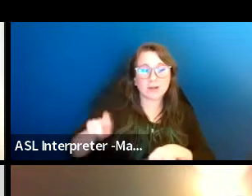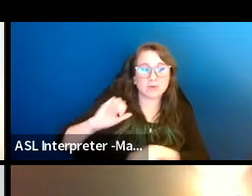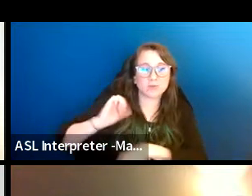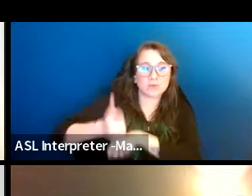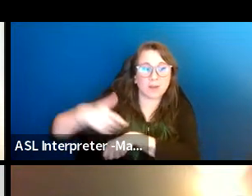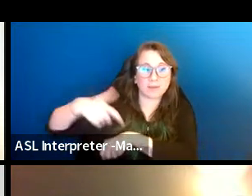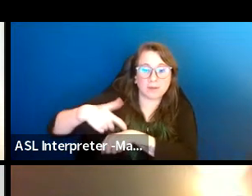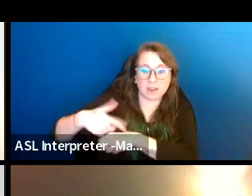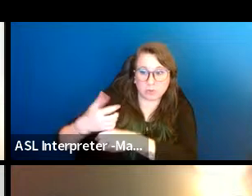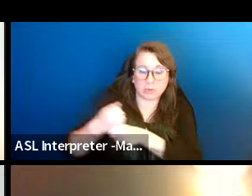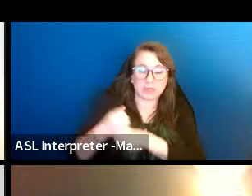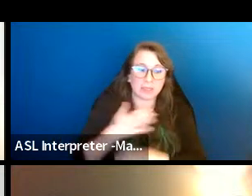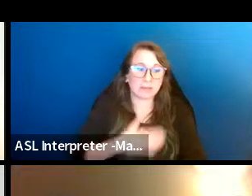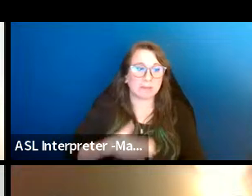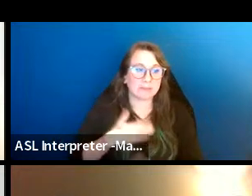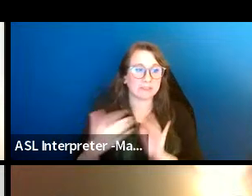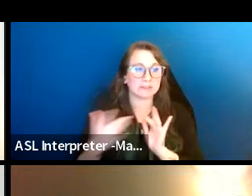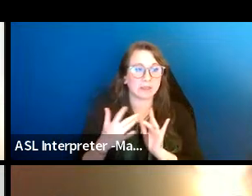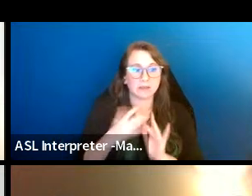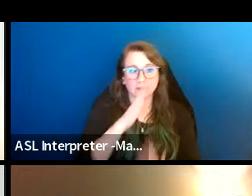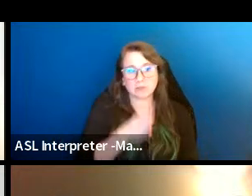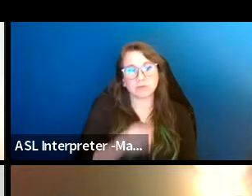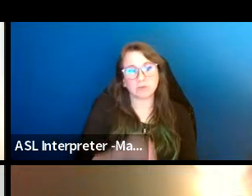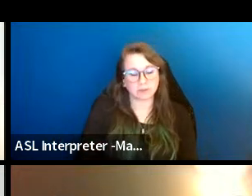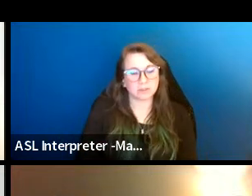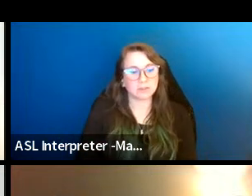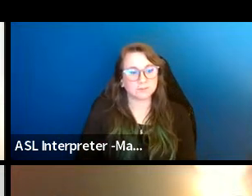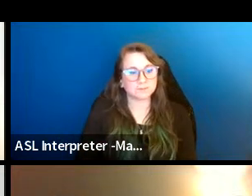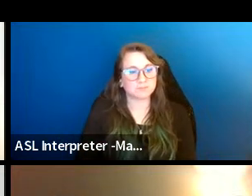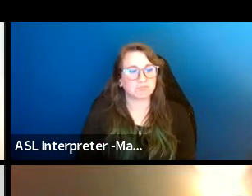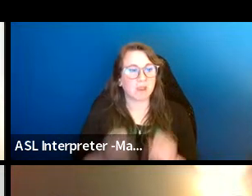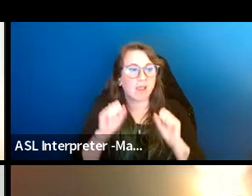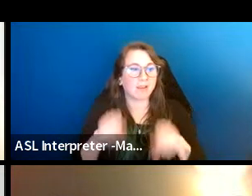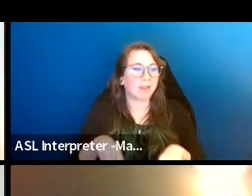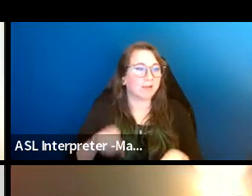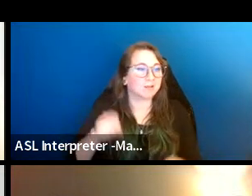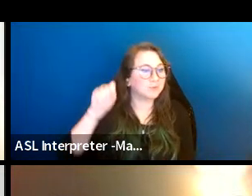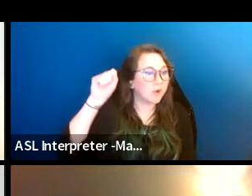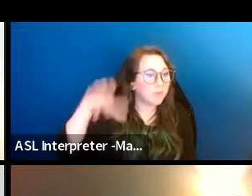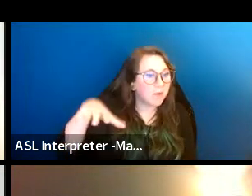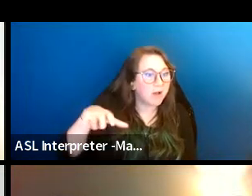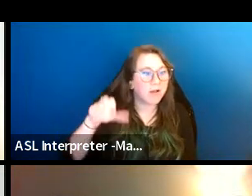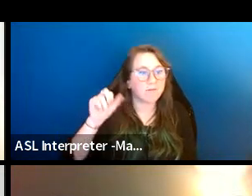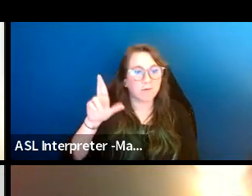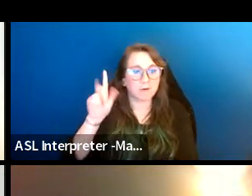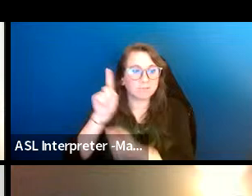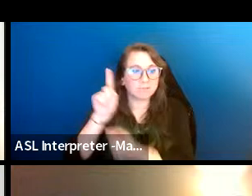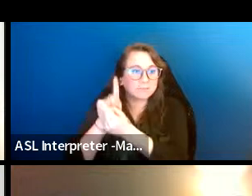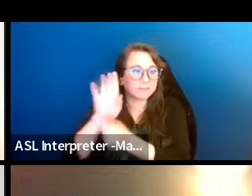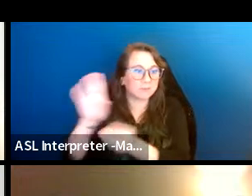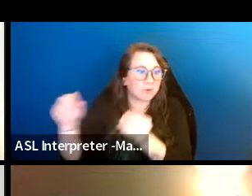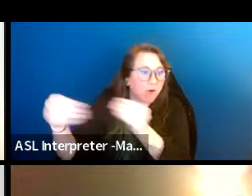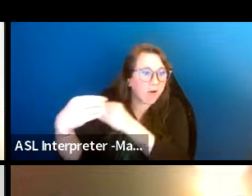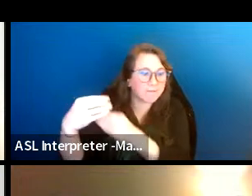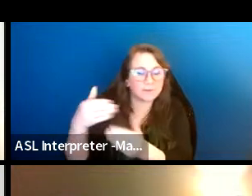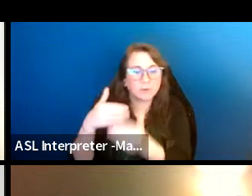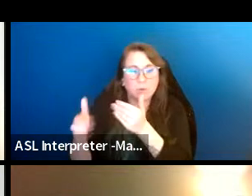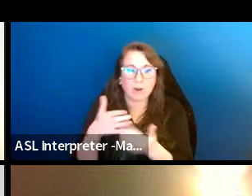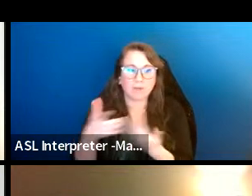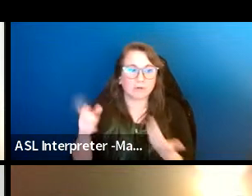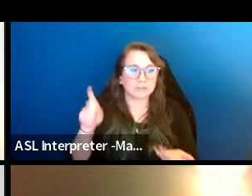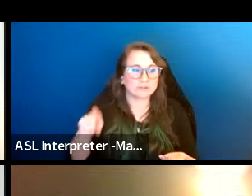those yard signs, please reach out to me directly. I can do a drop off or a drop off at one of your offices if needed.